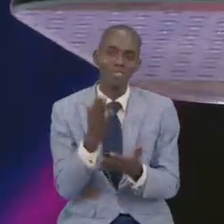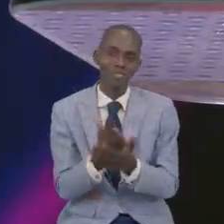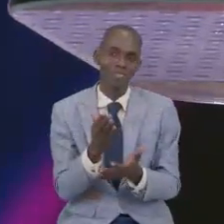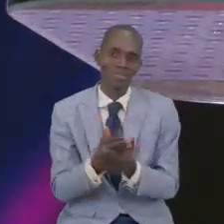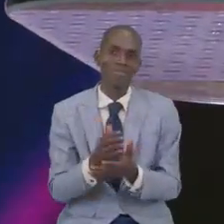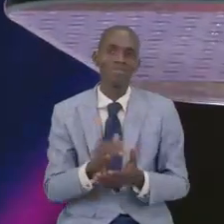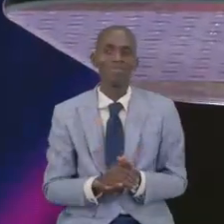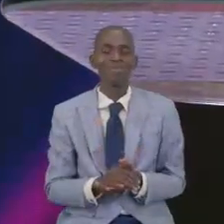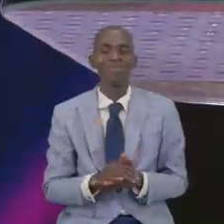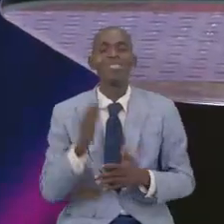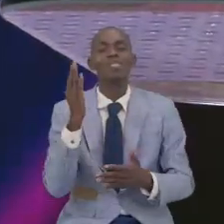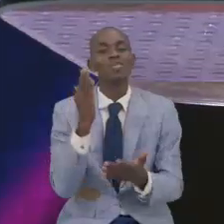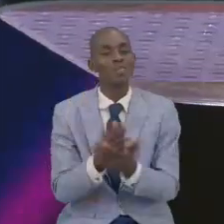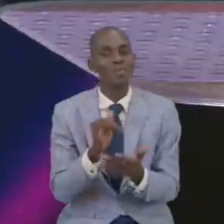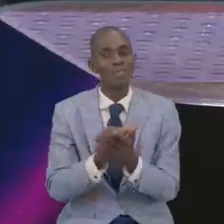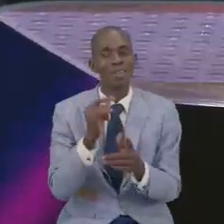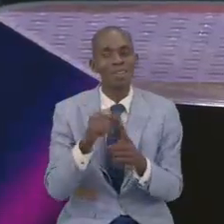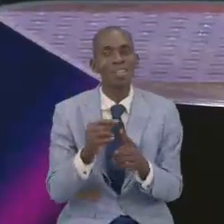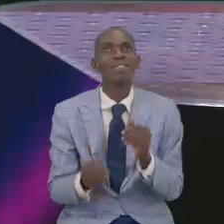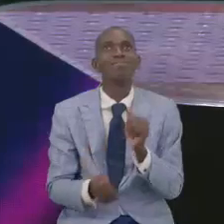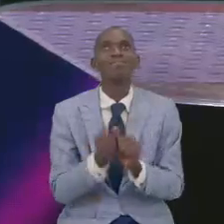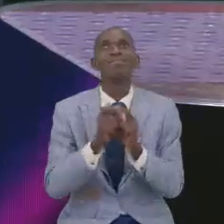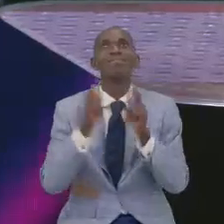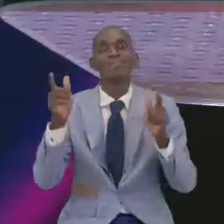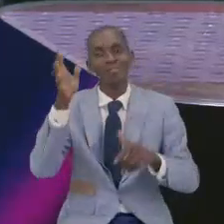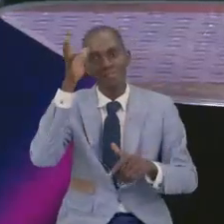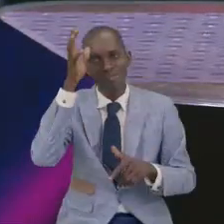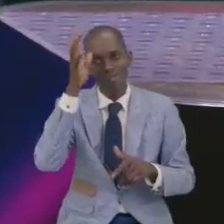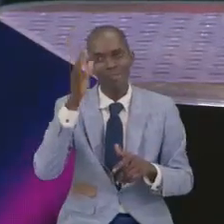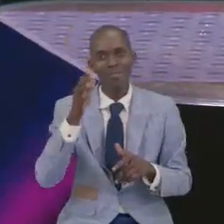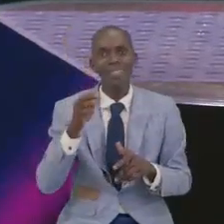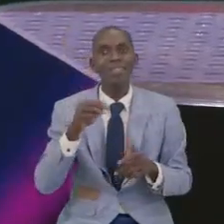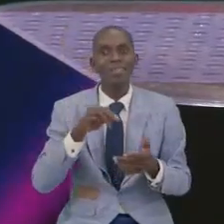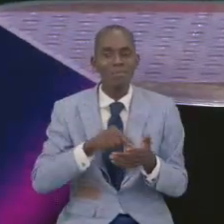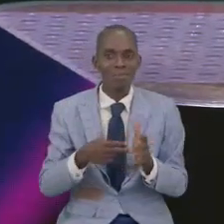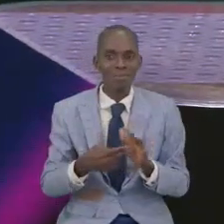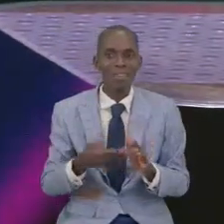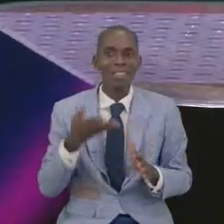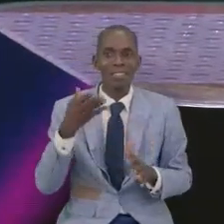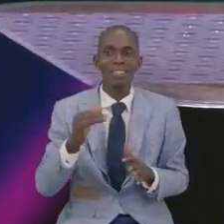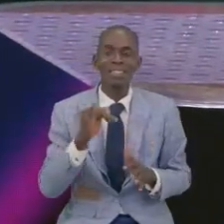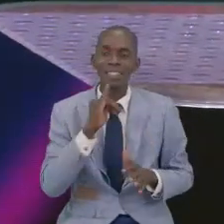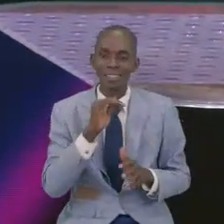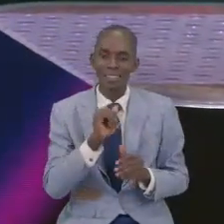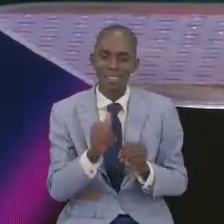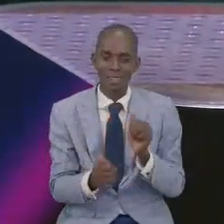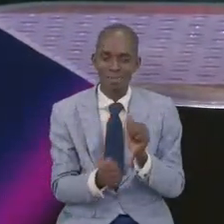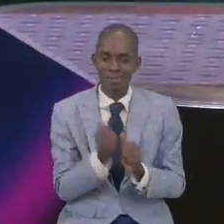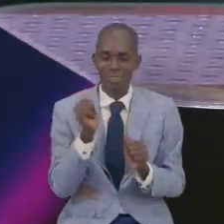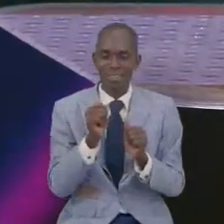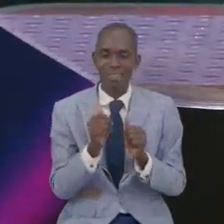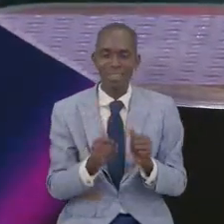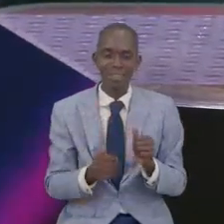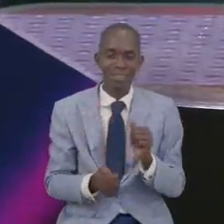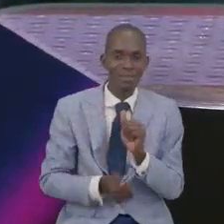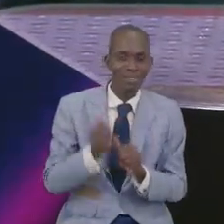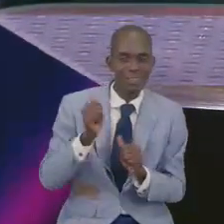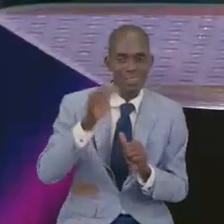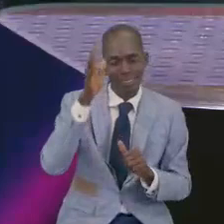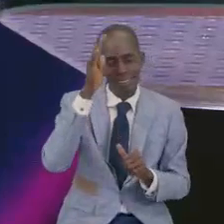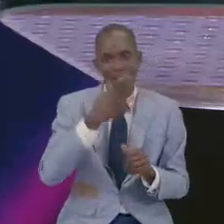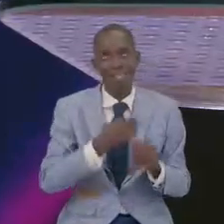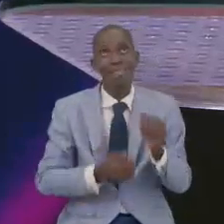the biggest daddy, biggest daddy. Yeah, that means there's a biggest daddy, there's a bigger daddy, there's a big daddy, there's a